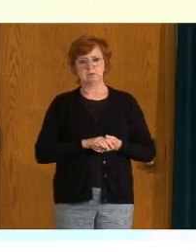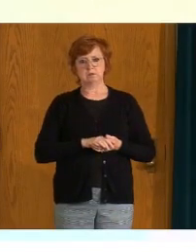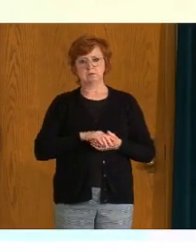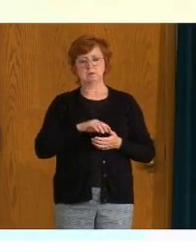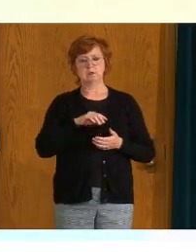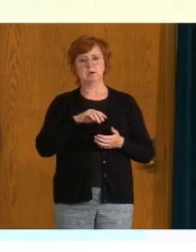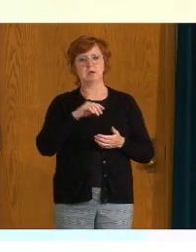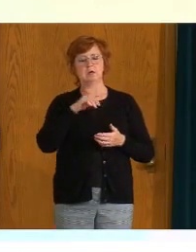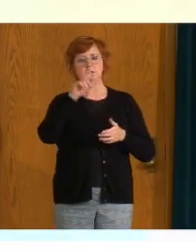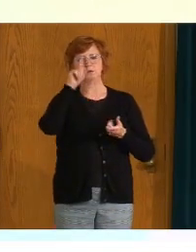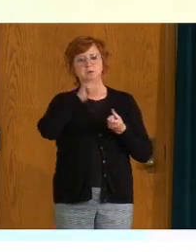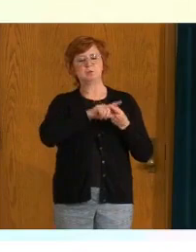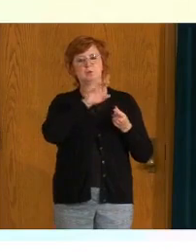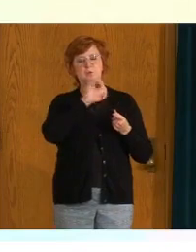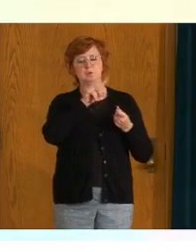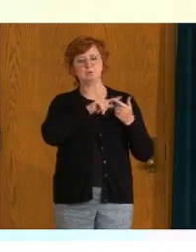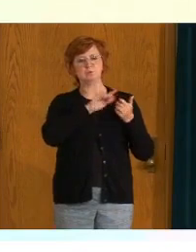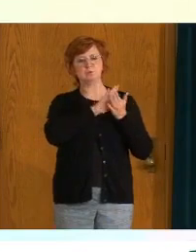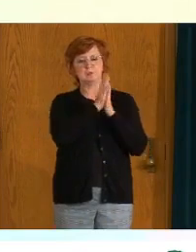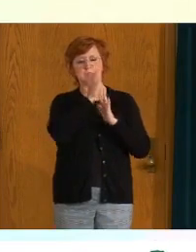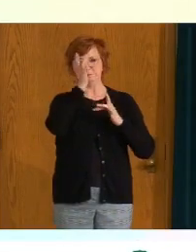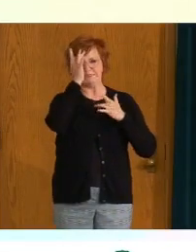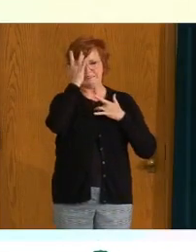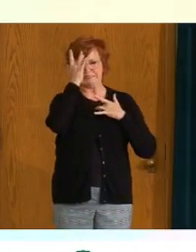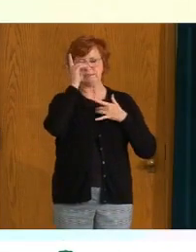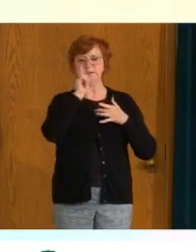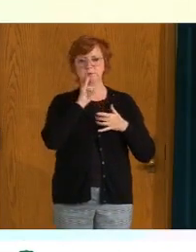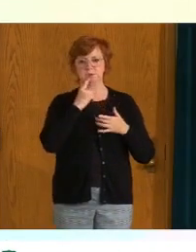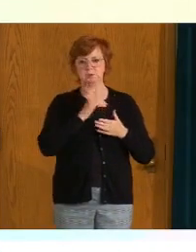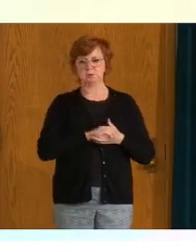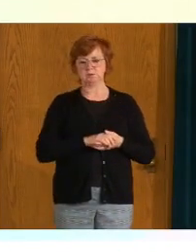there will still be a need to monitor case numbers and